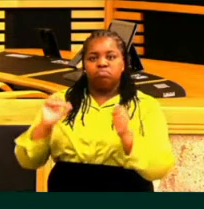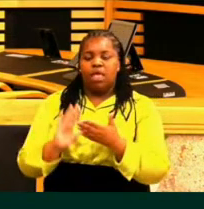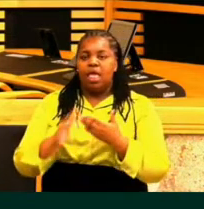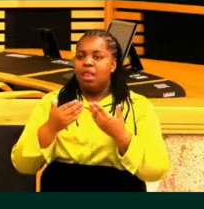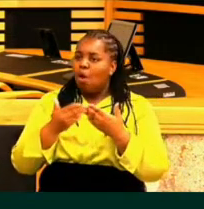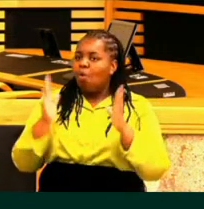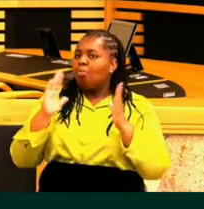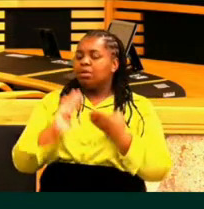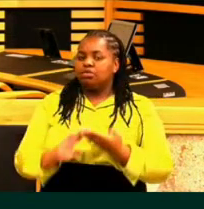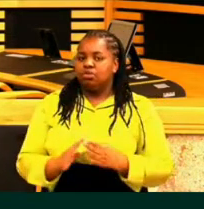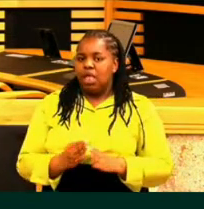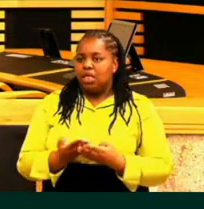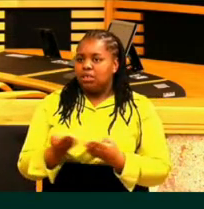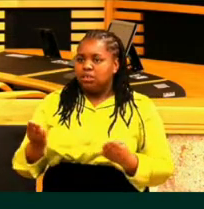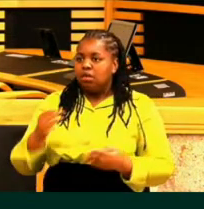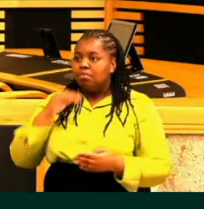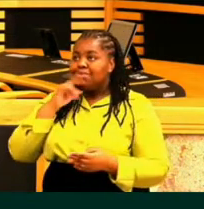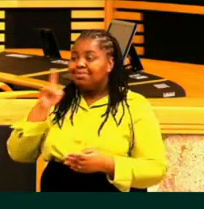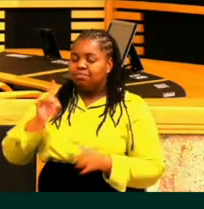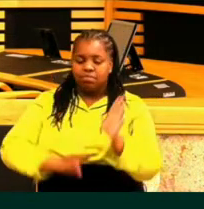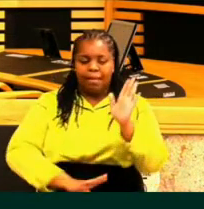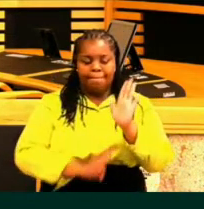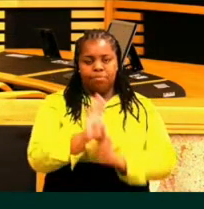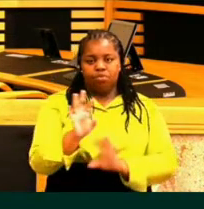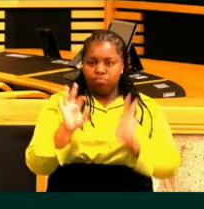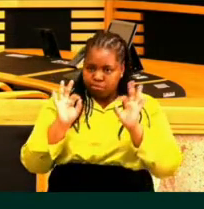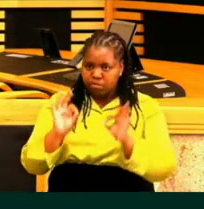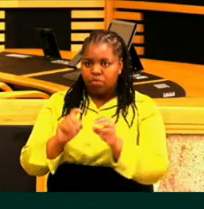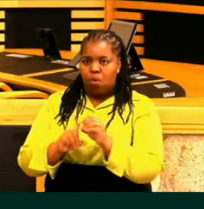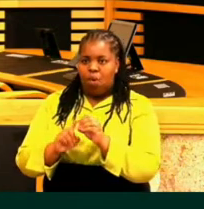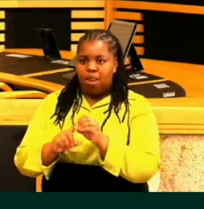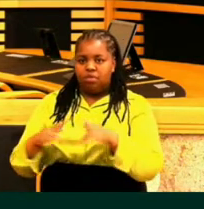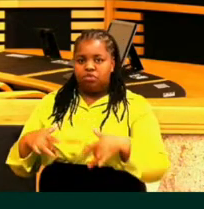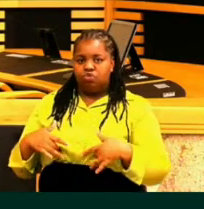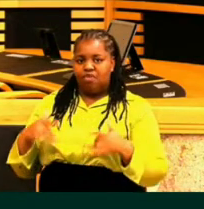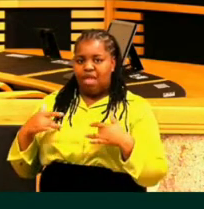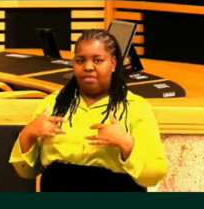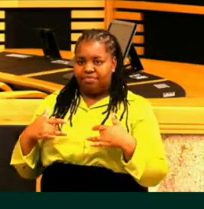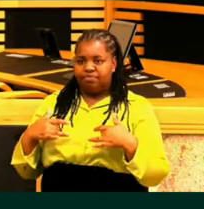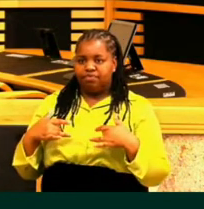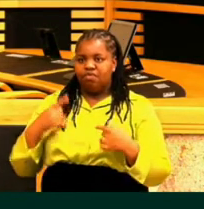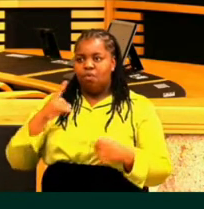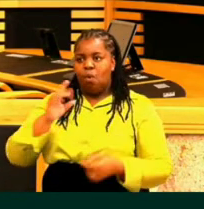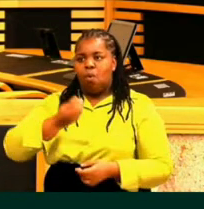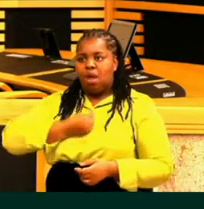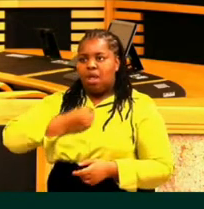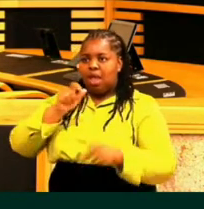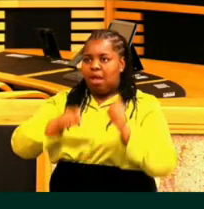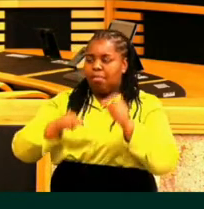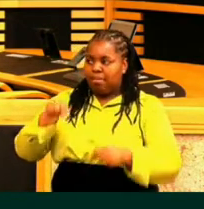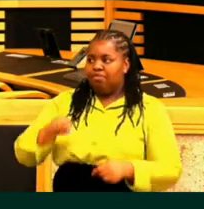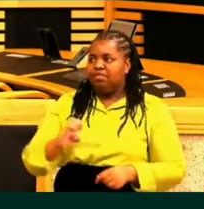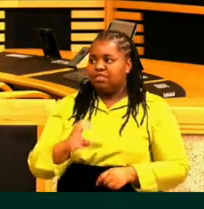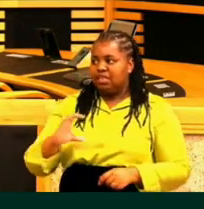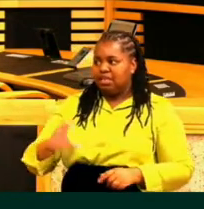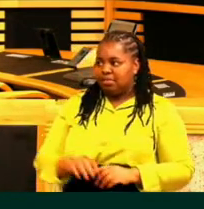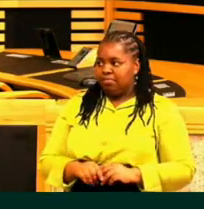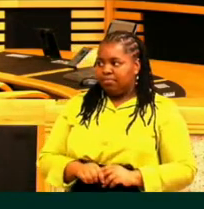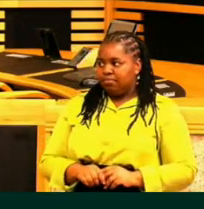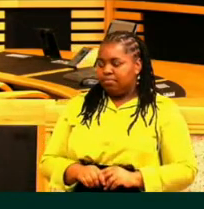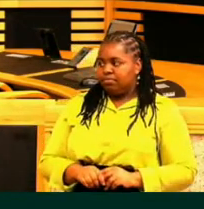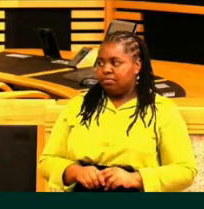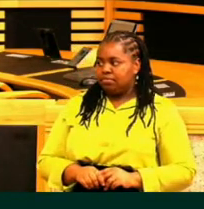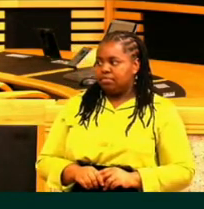Society that improves the quality of life for the young people of the Eastern Cape